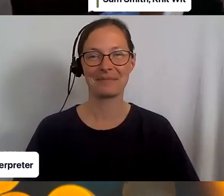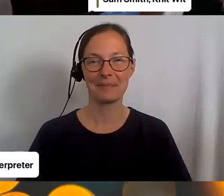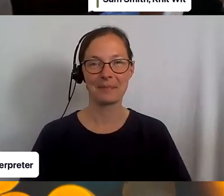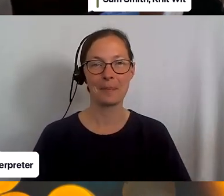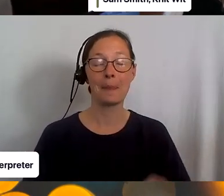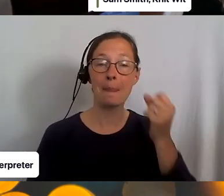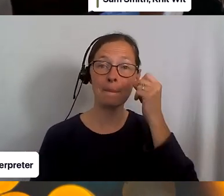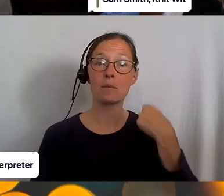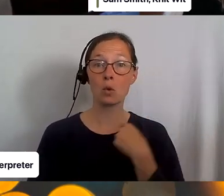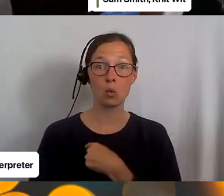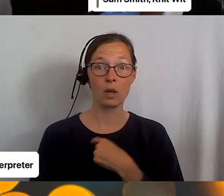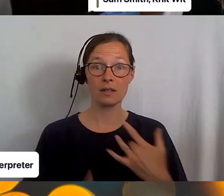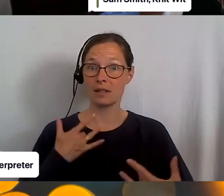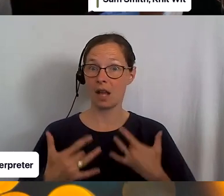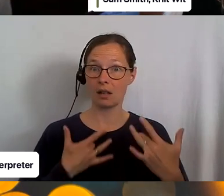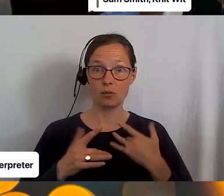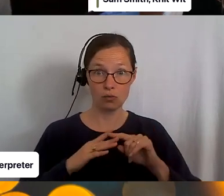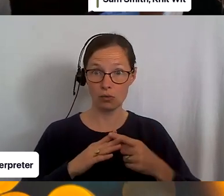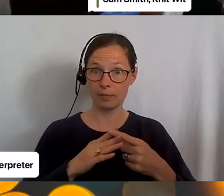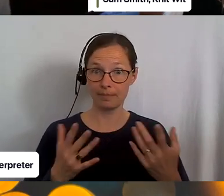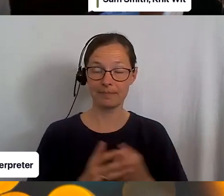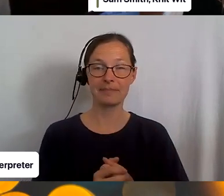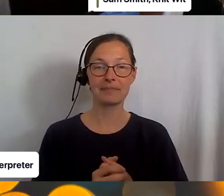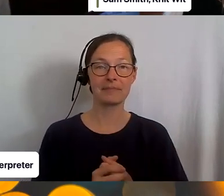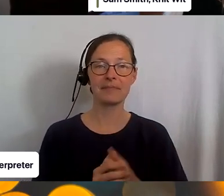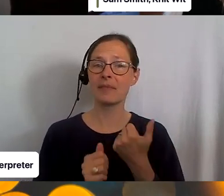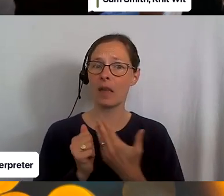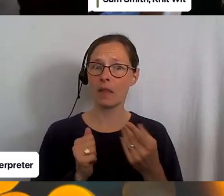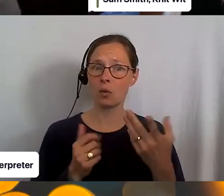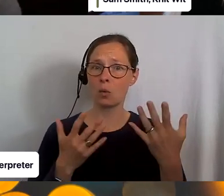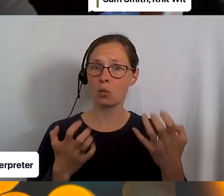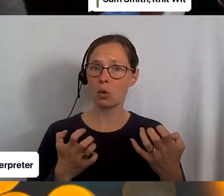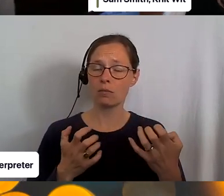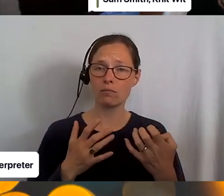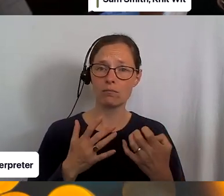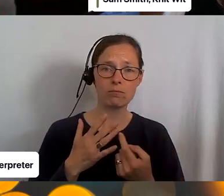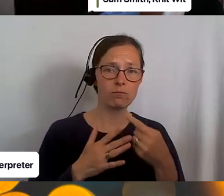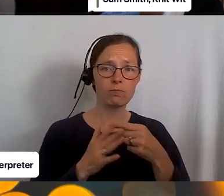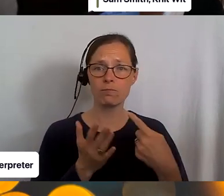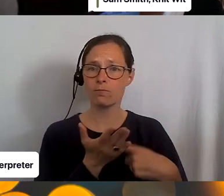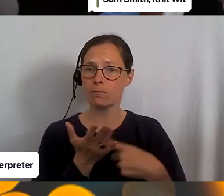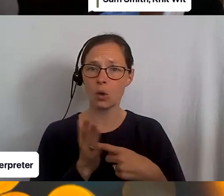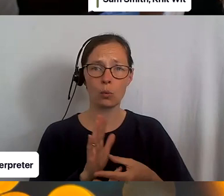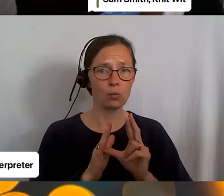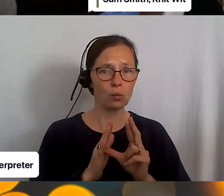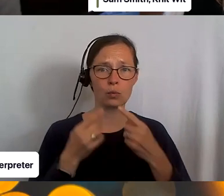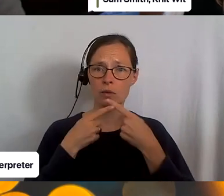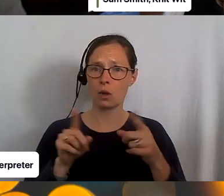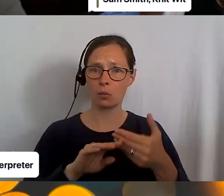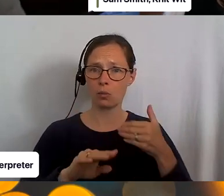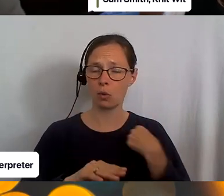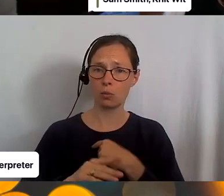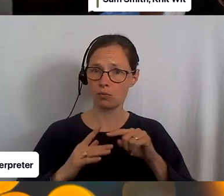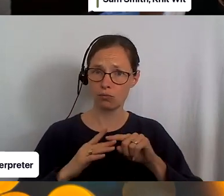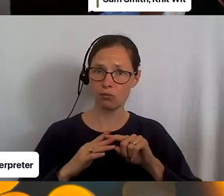But we're excited to get started. Is there anything you wanted to review or announce before we get into the